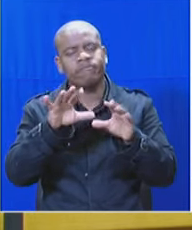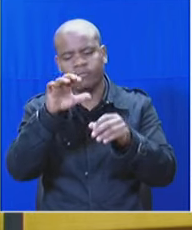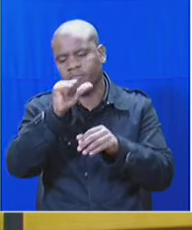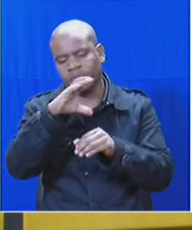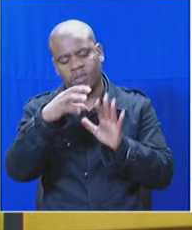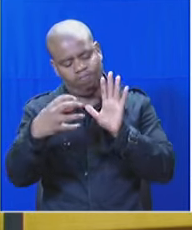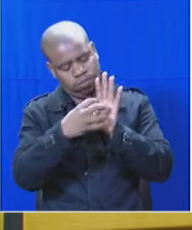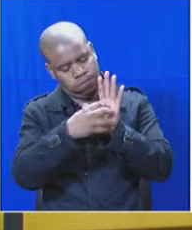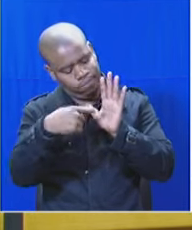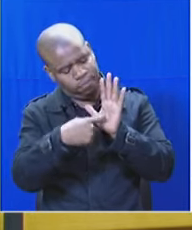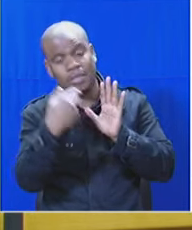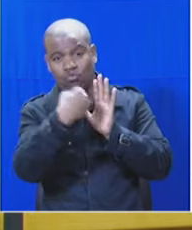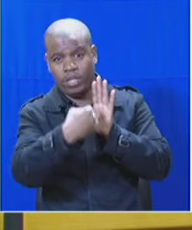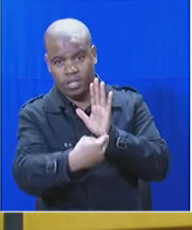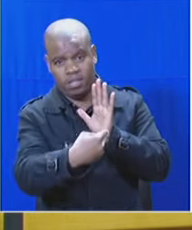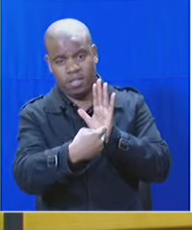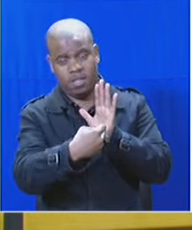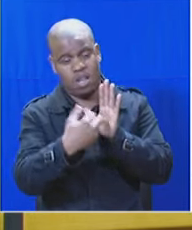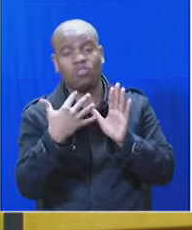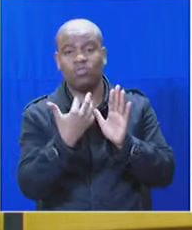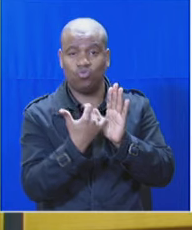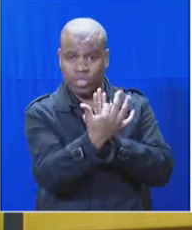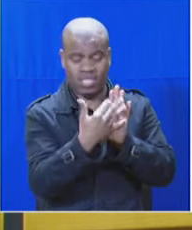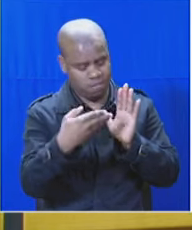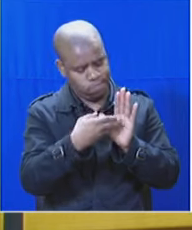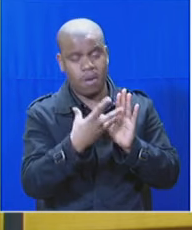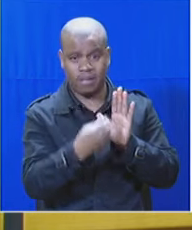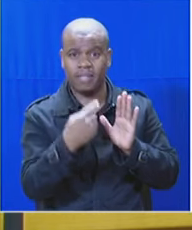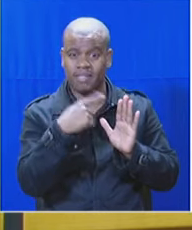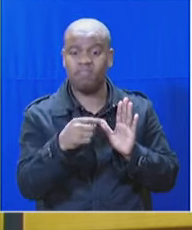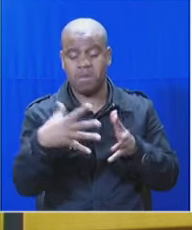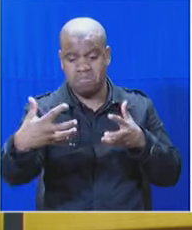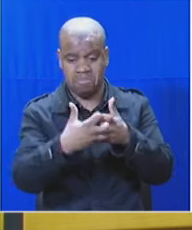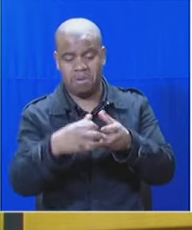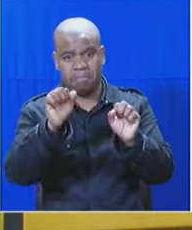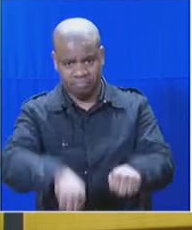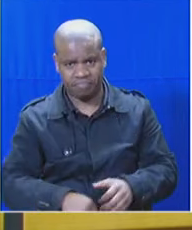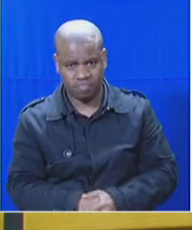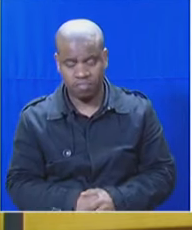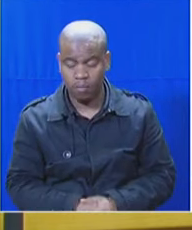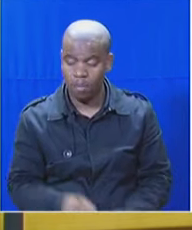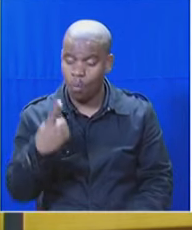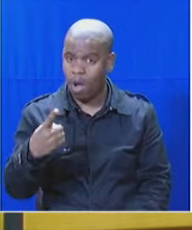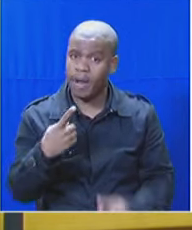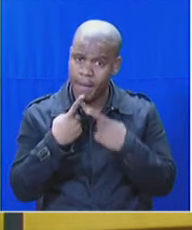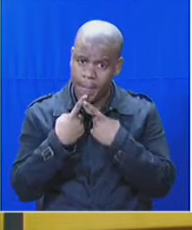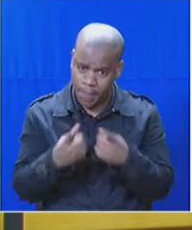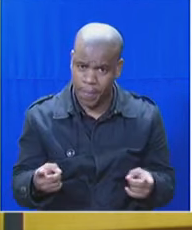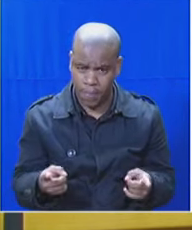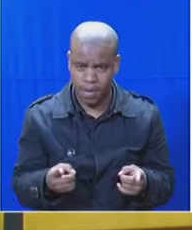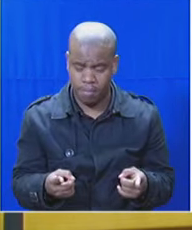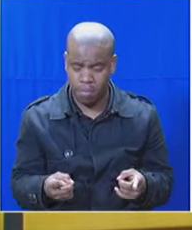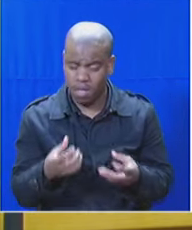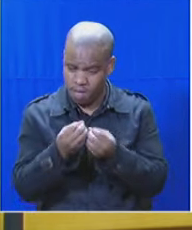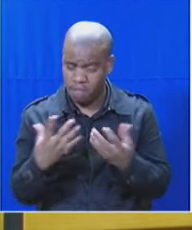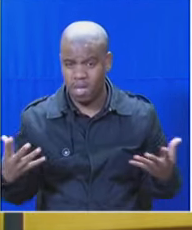We've all talked about the Freedom Charter because it is one message and it has many